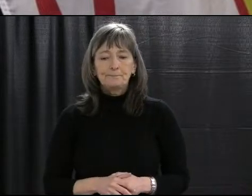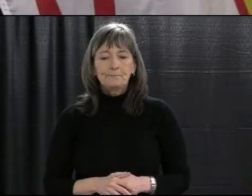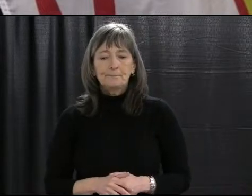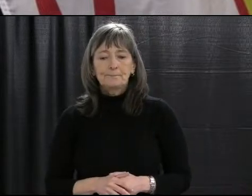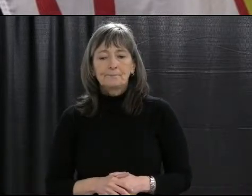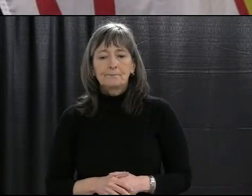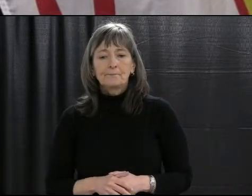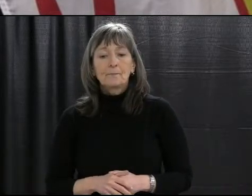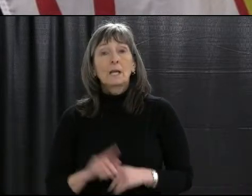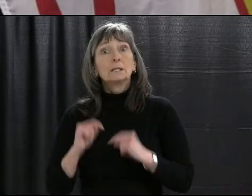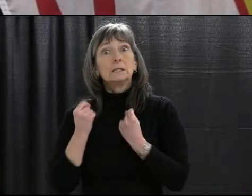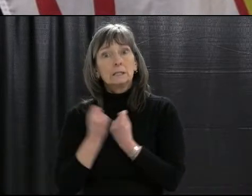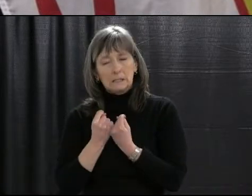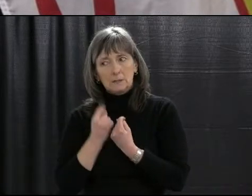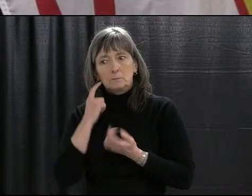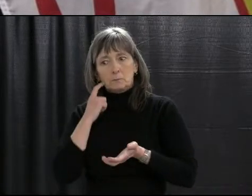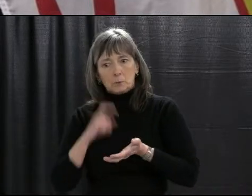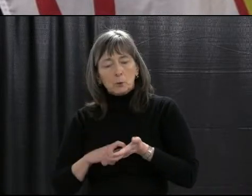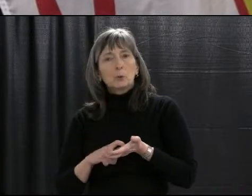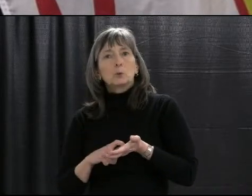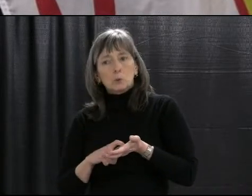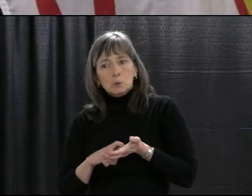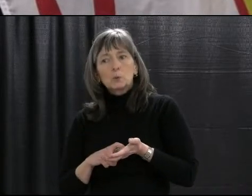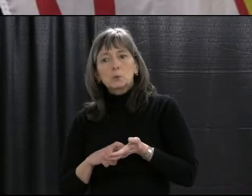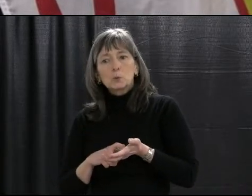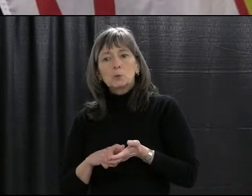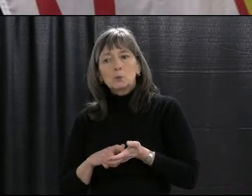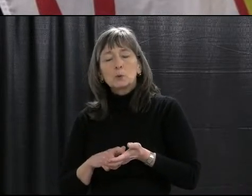Our teams have also seen a significant increase in the